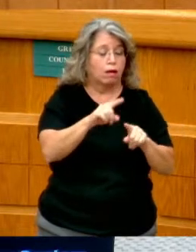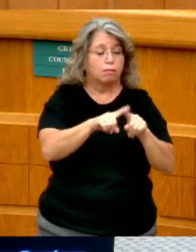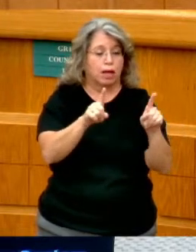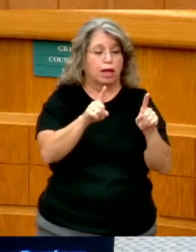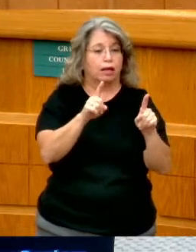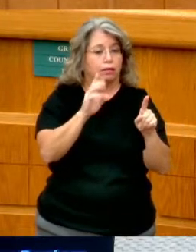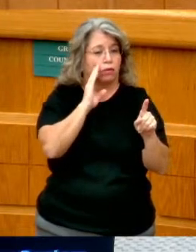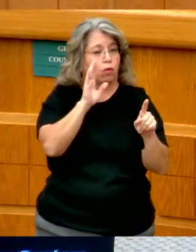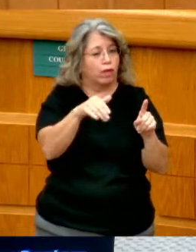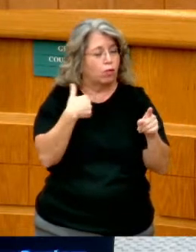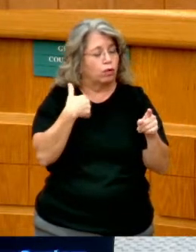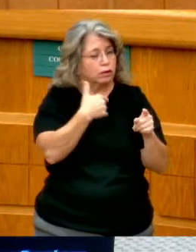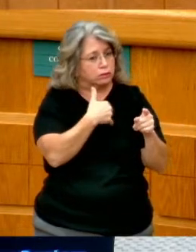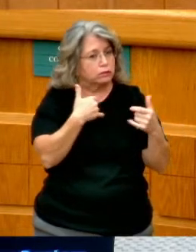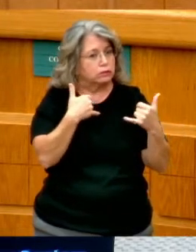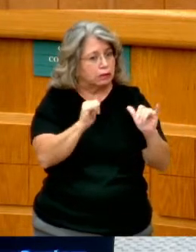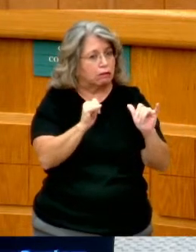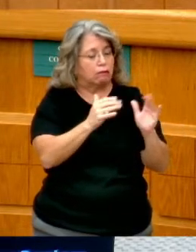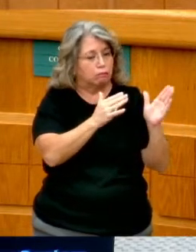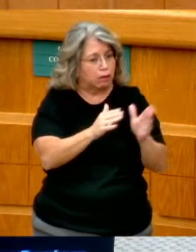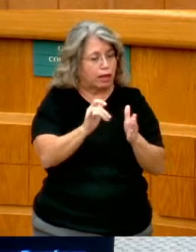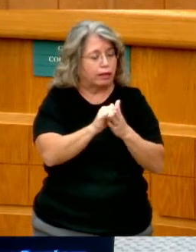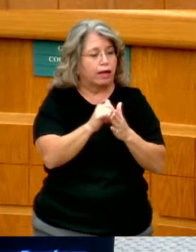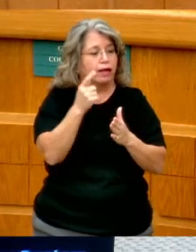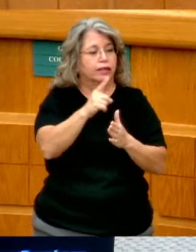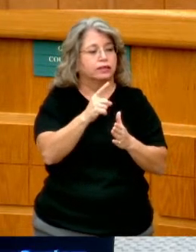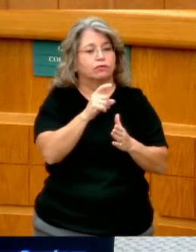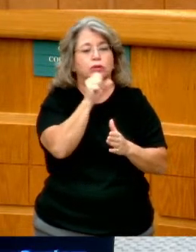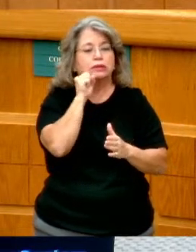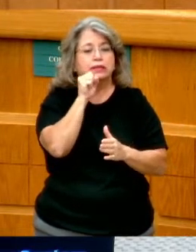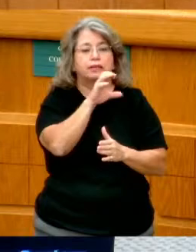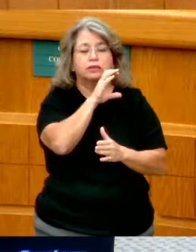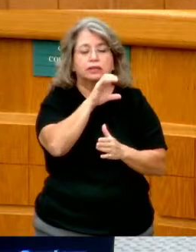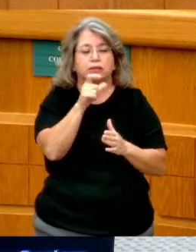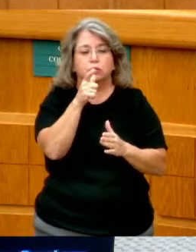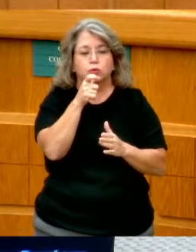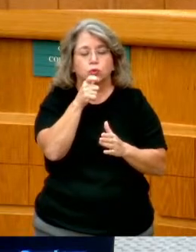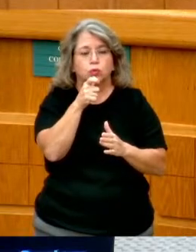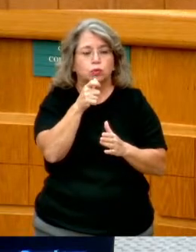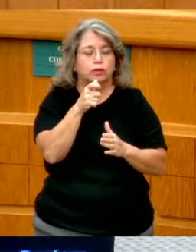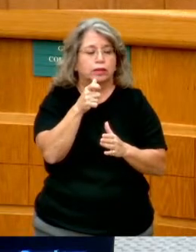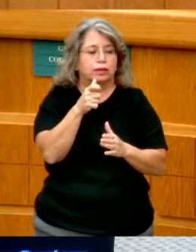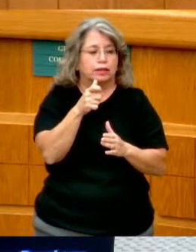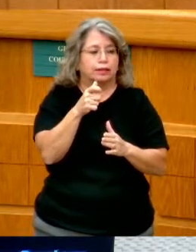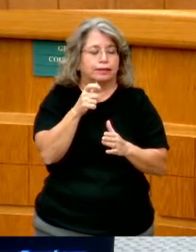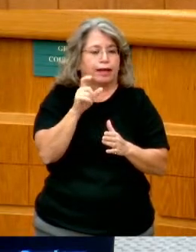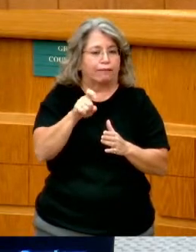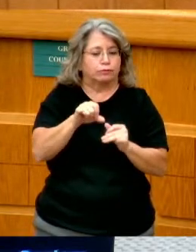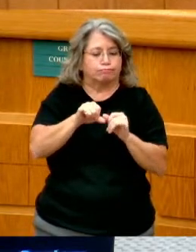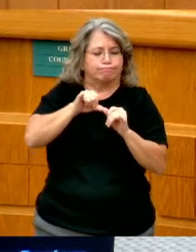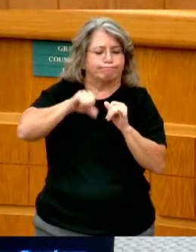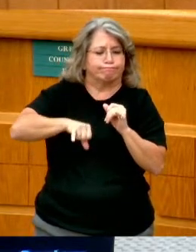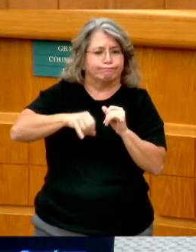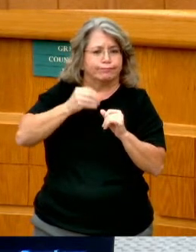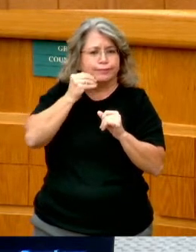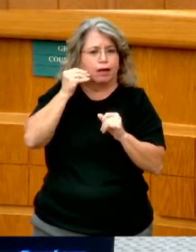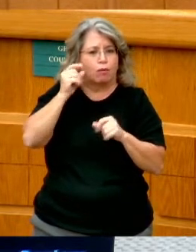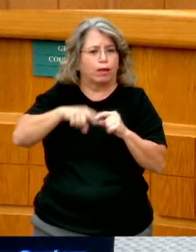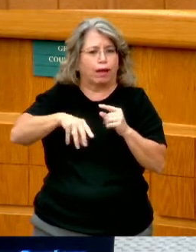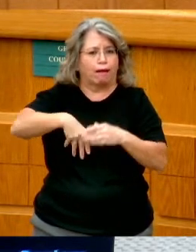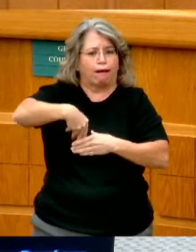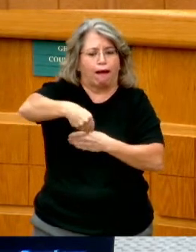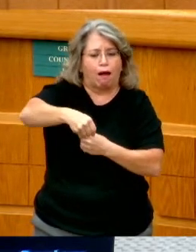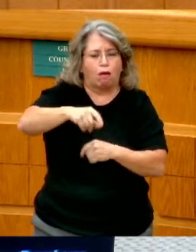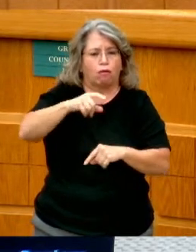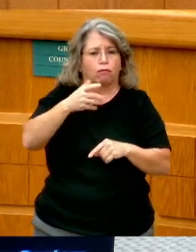still open, and this is for homebound senior citizens, anyone really that qualifies under 1A, 1B, who